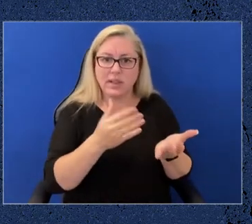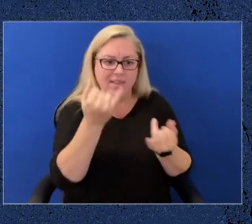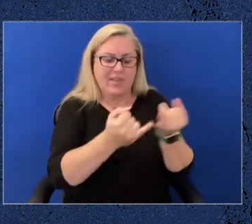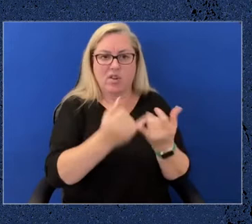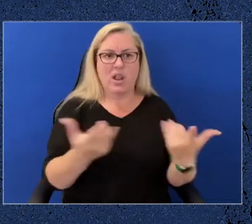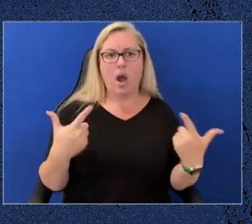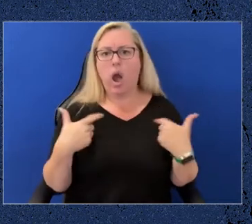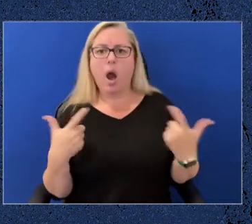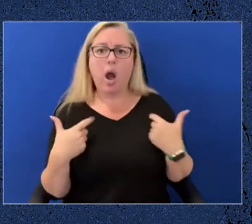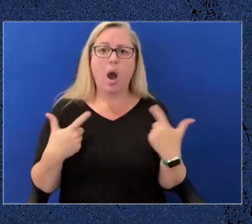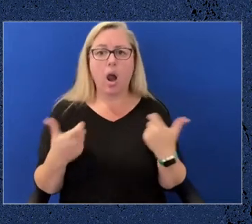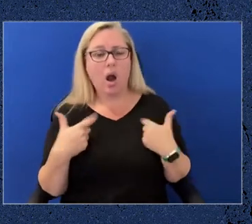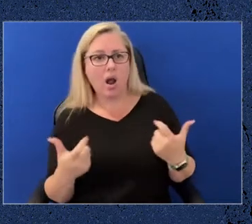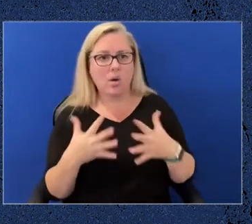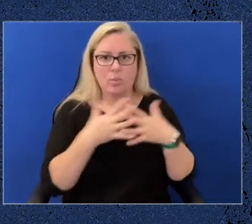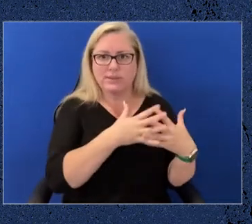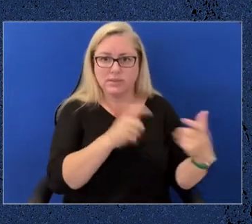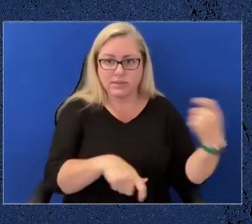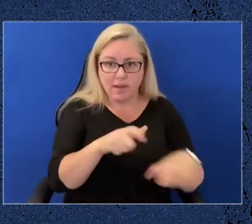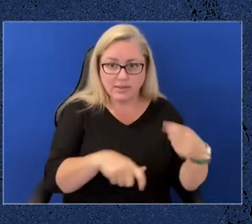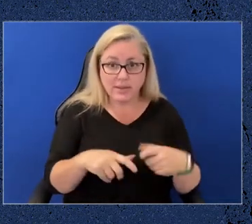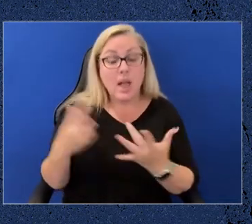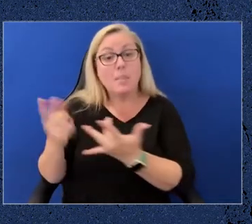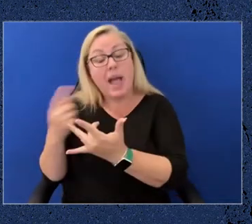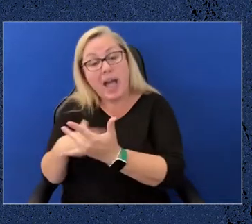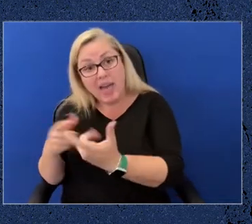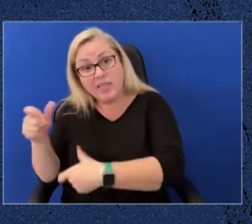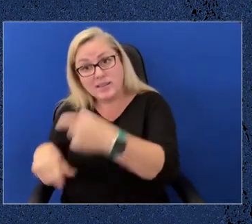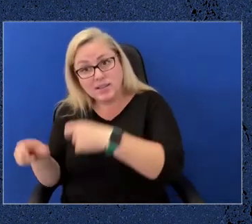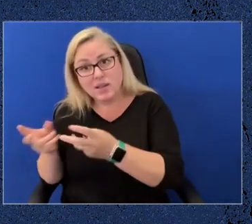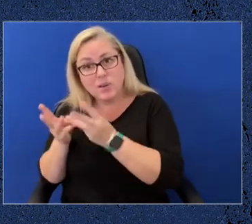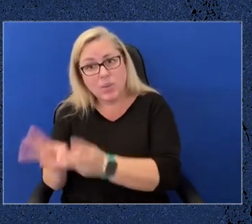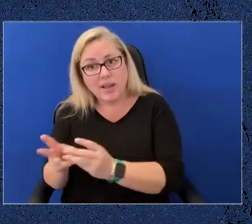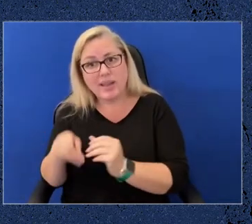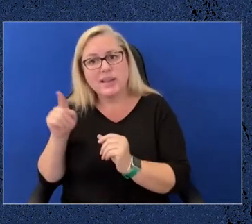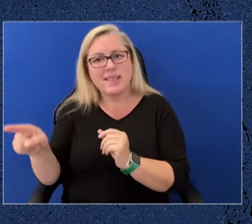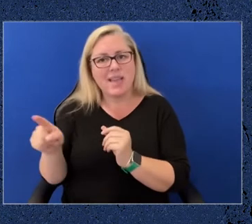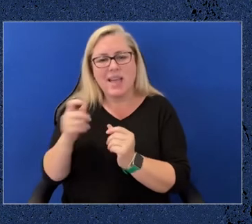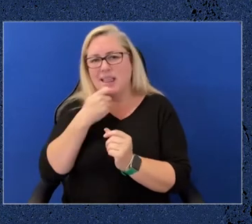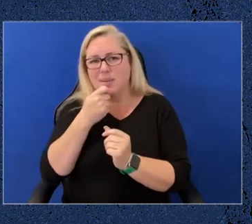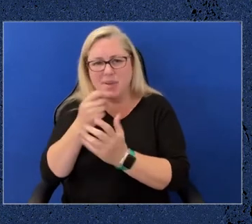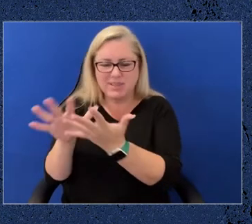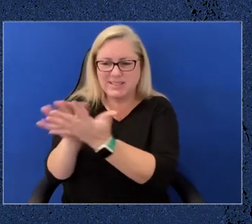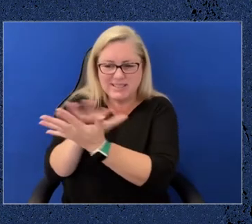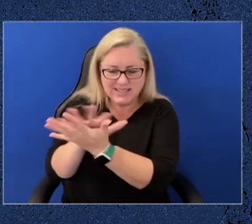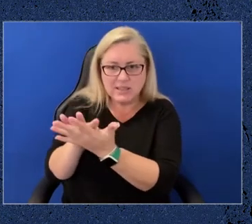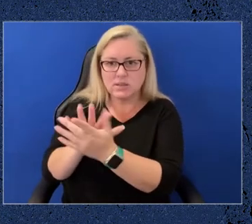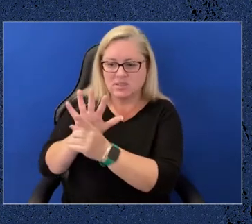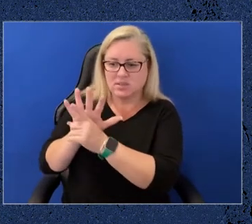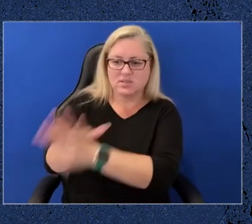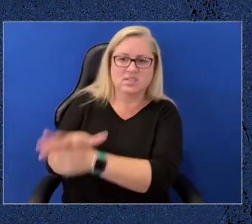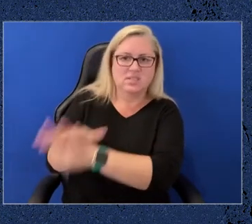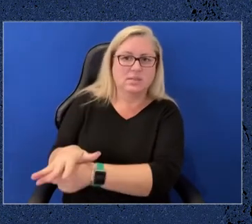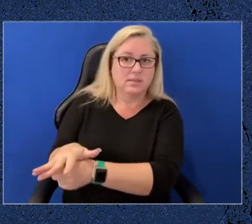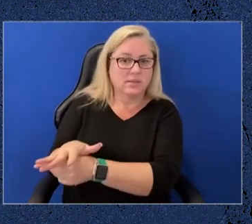look at me. And in the process, all these other ways of thinking about science are obscured, are denigrated, and yet, as I said